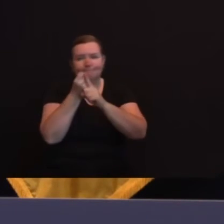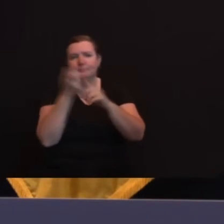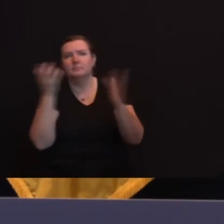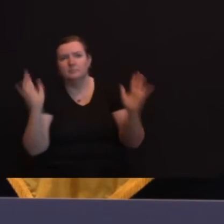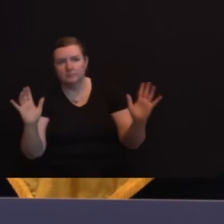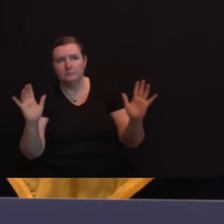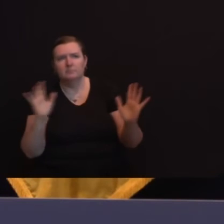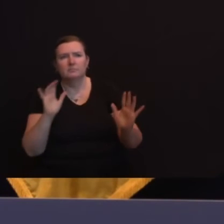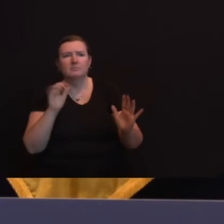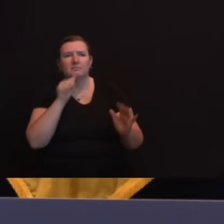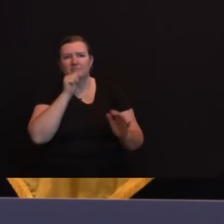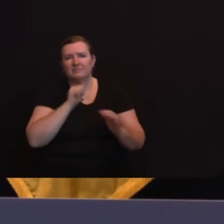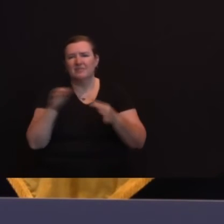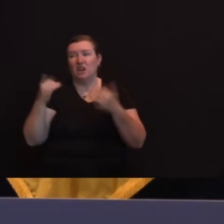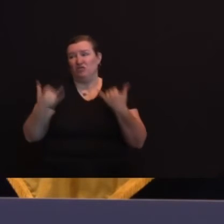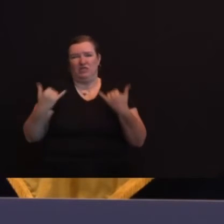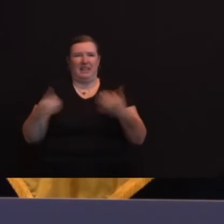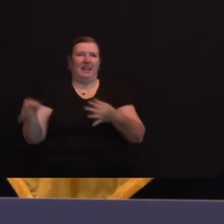a White House